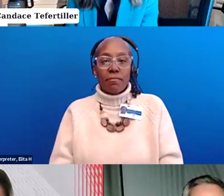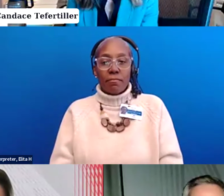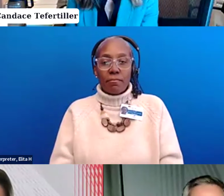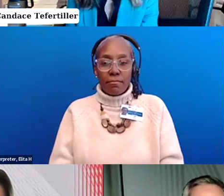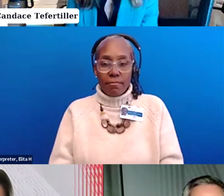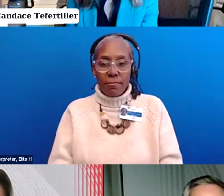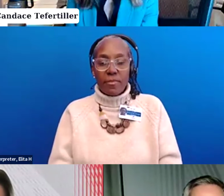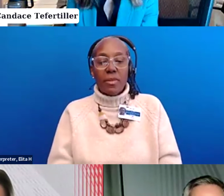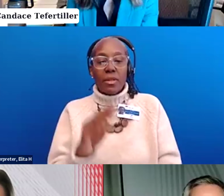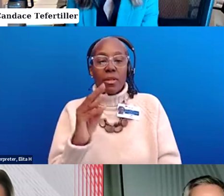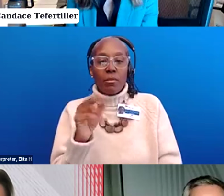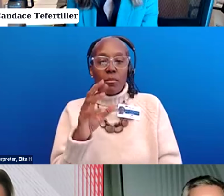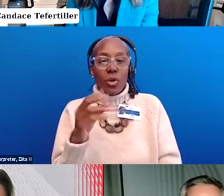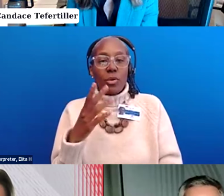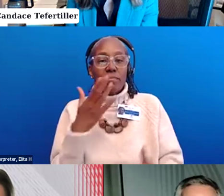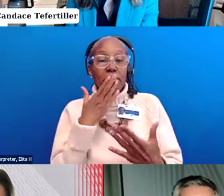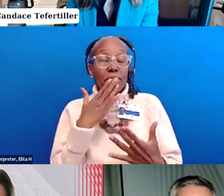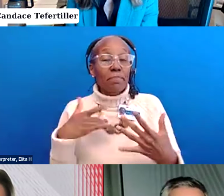Very exciting. Thank you, Dave.